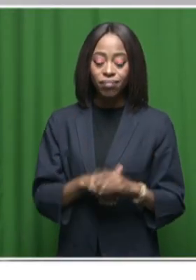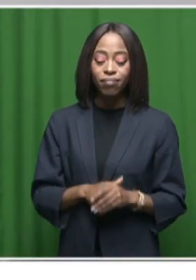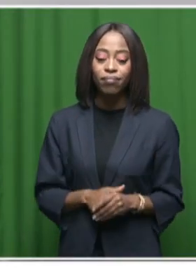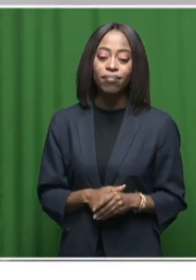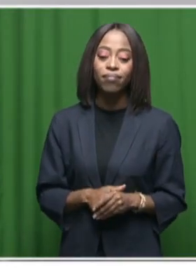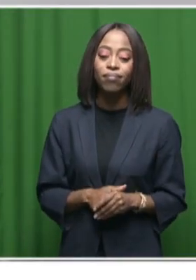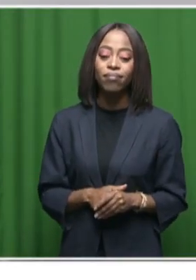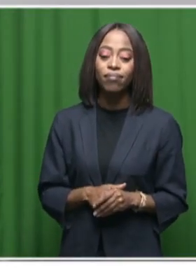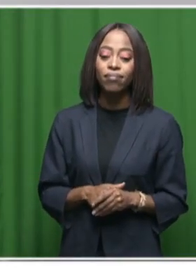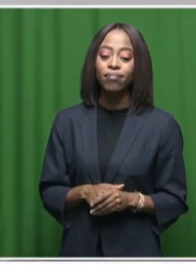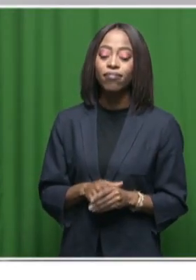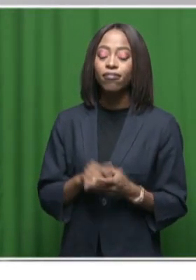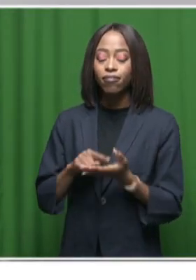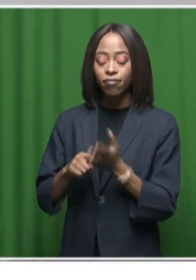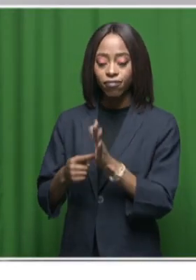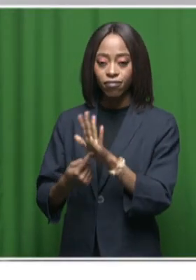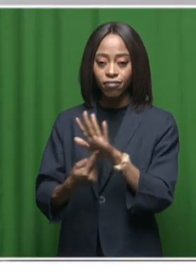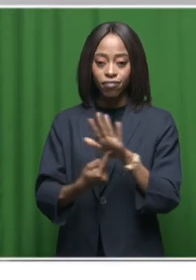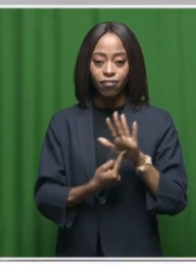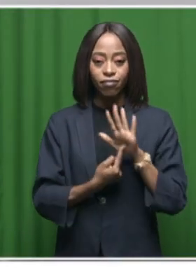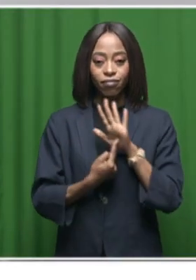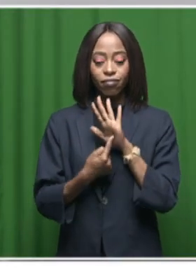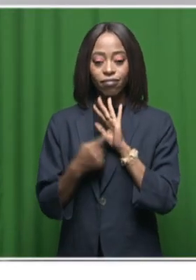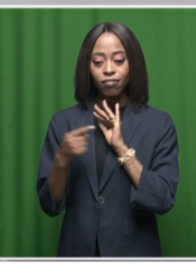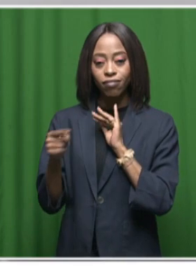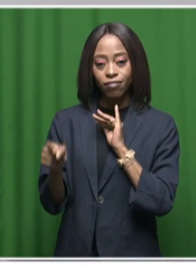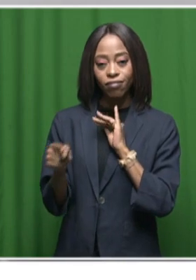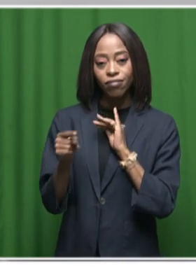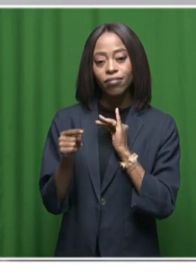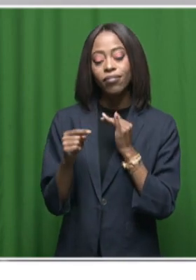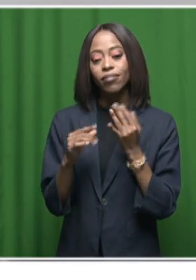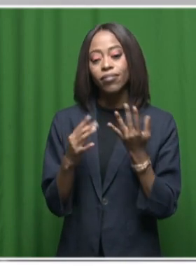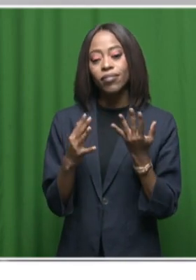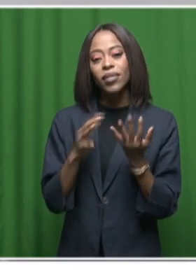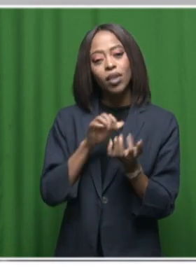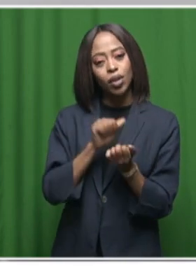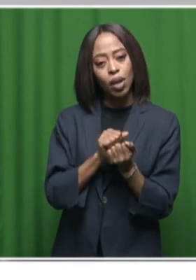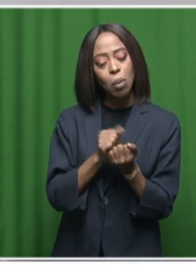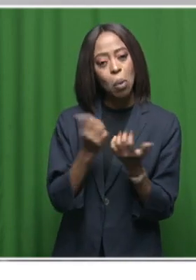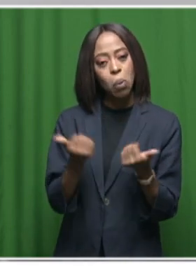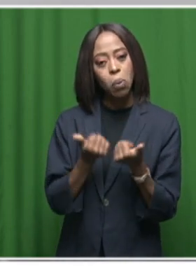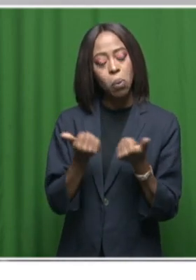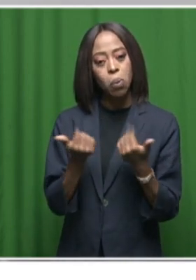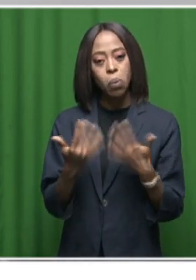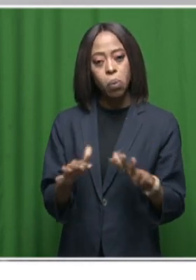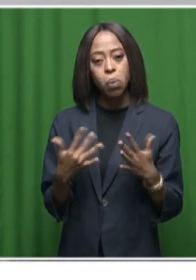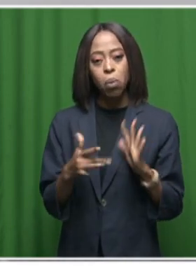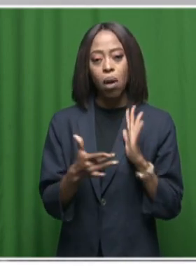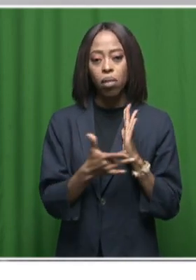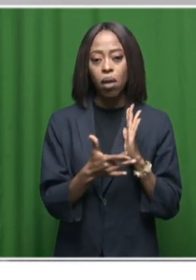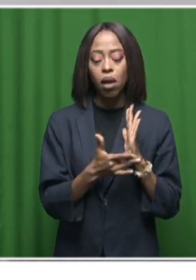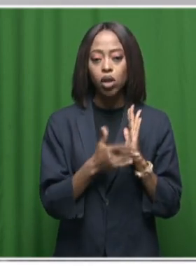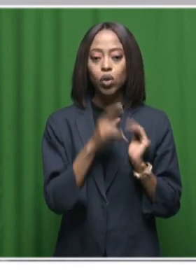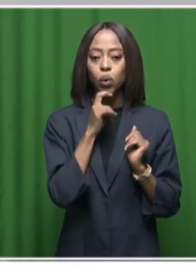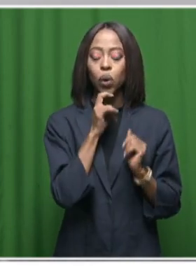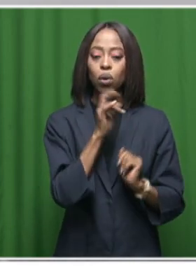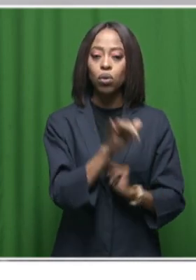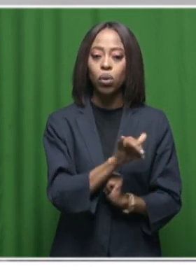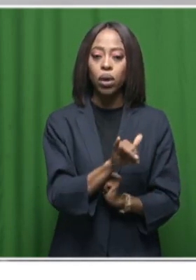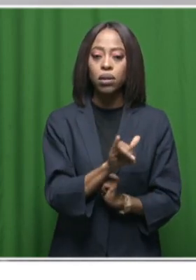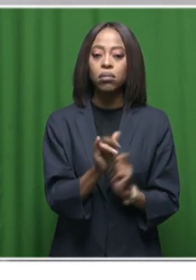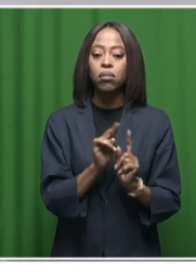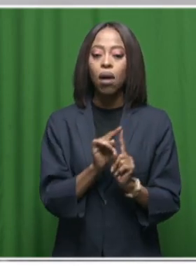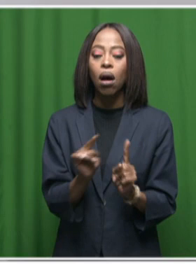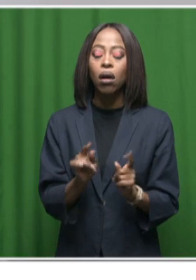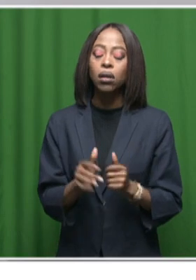So the exhibition is, well, I think you summed it up quite nicely in terms of the techniques, but